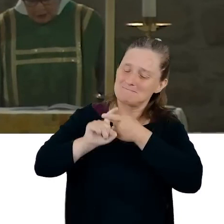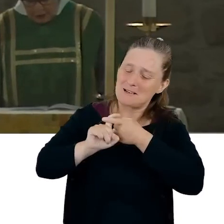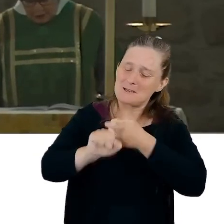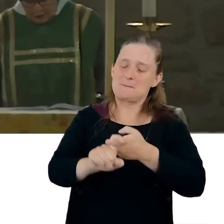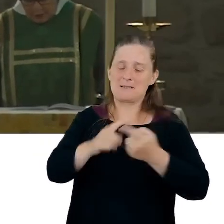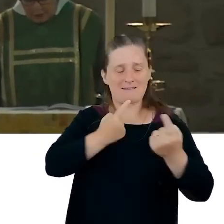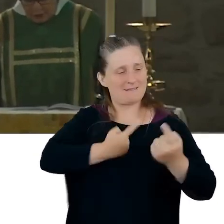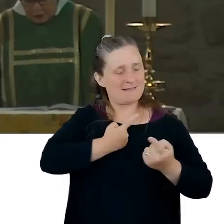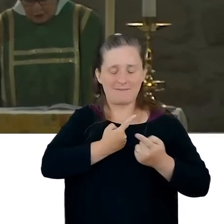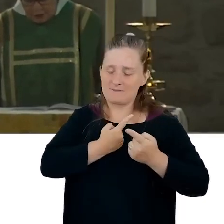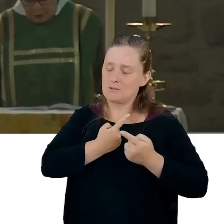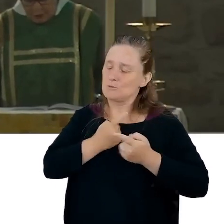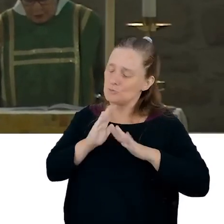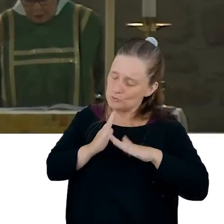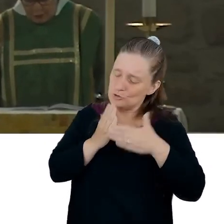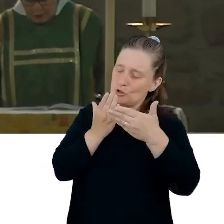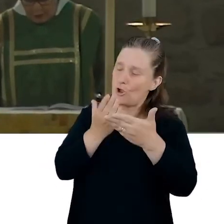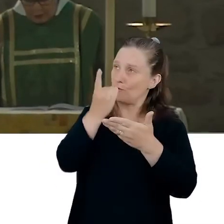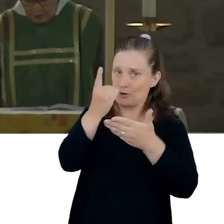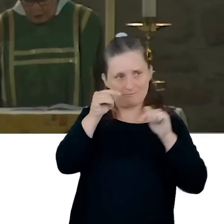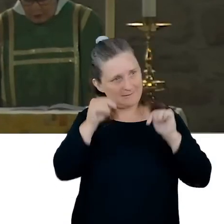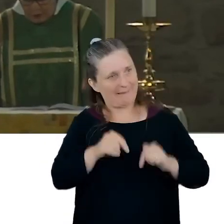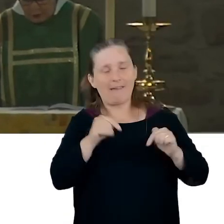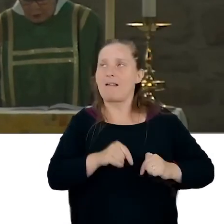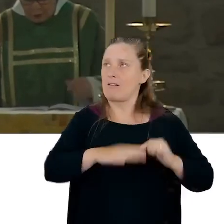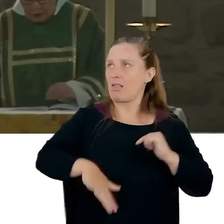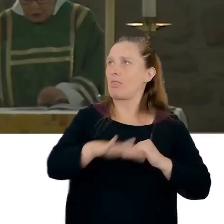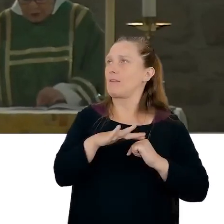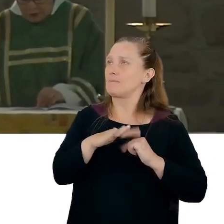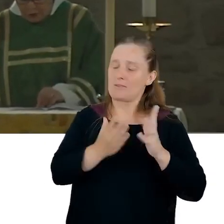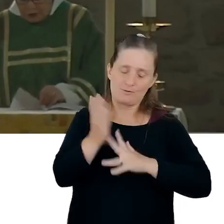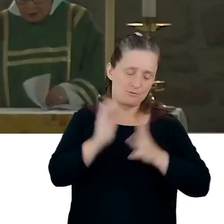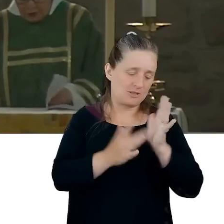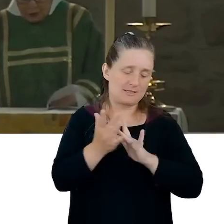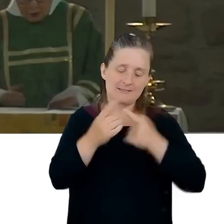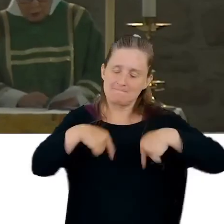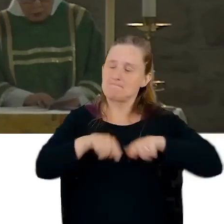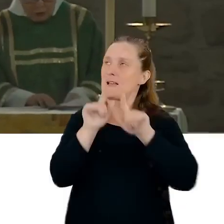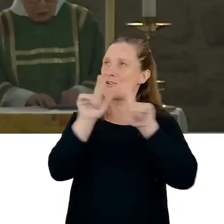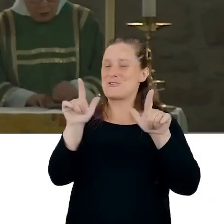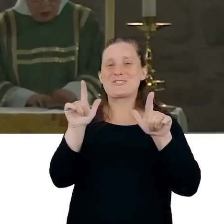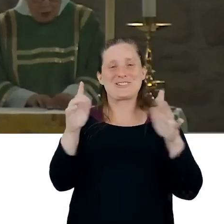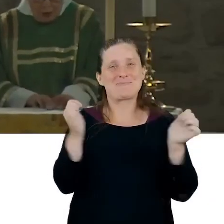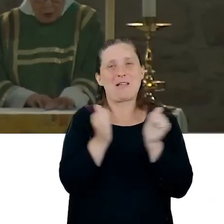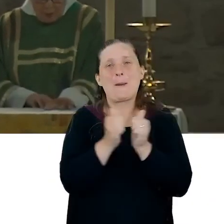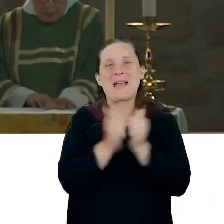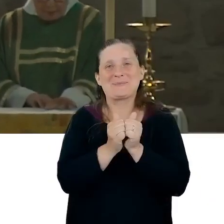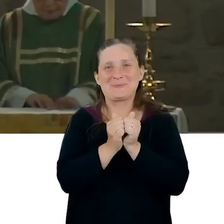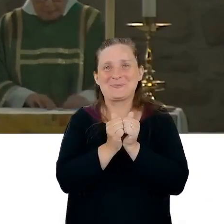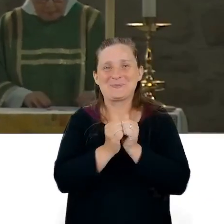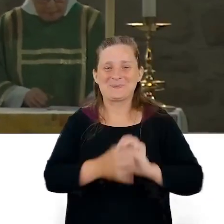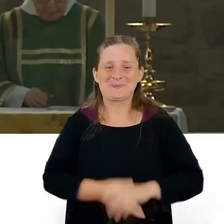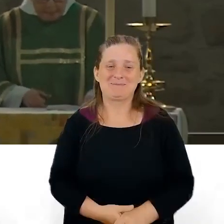commit ourselves to serve you on your earth. Through Jesus Christ our Lord.